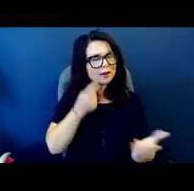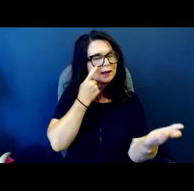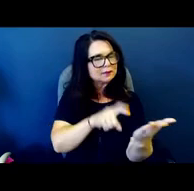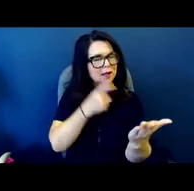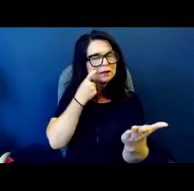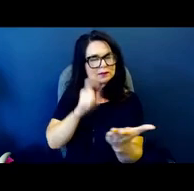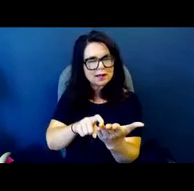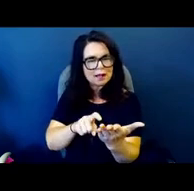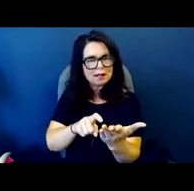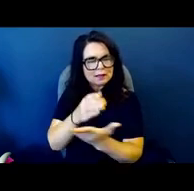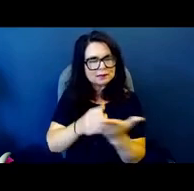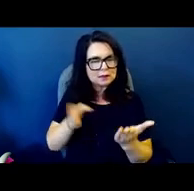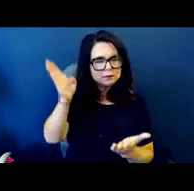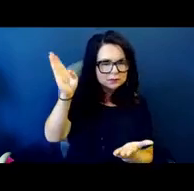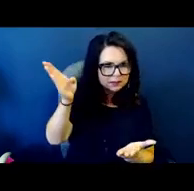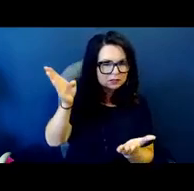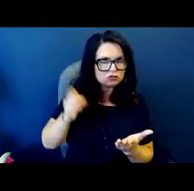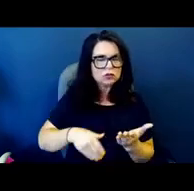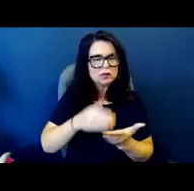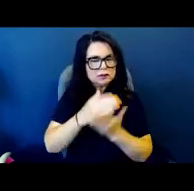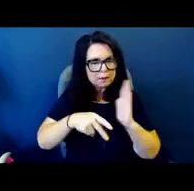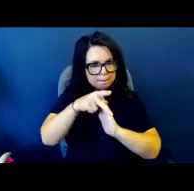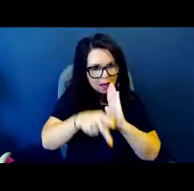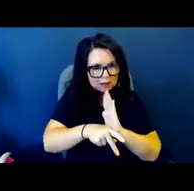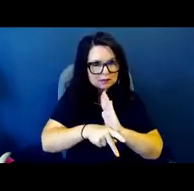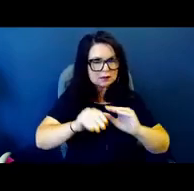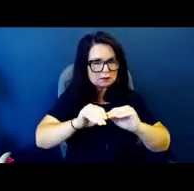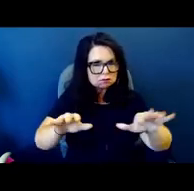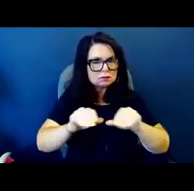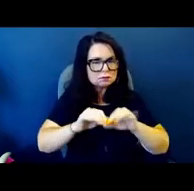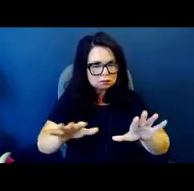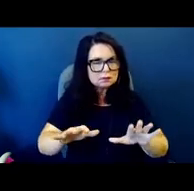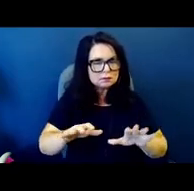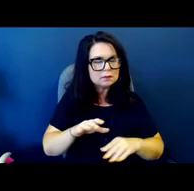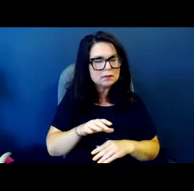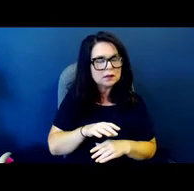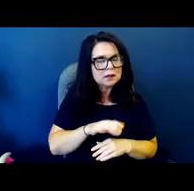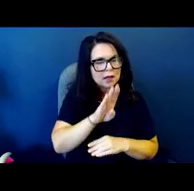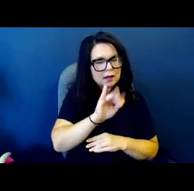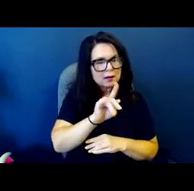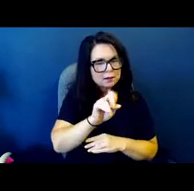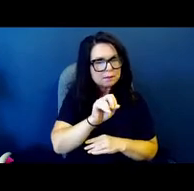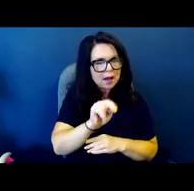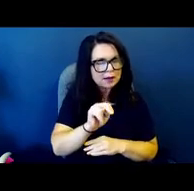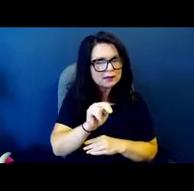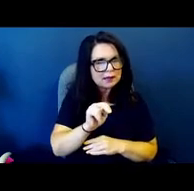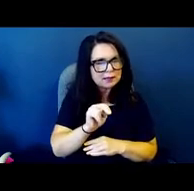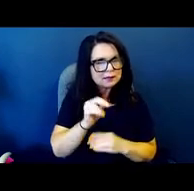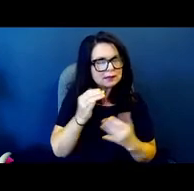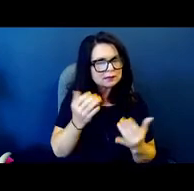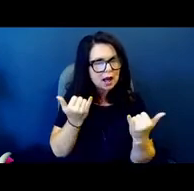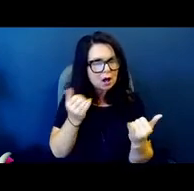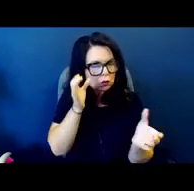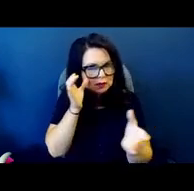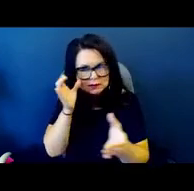and speeches that are coming out that he's listening to advocates that I know, that I'm friends with. So I'm